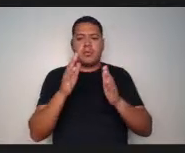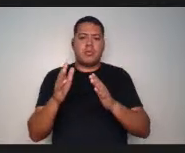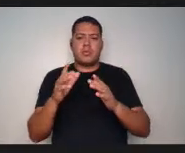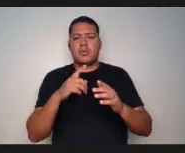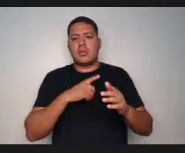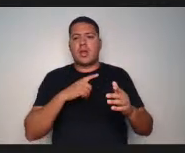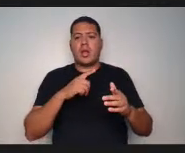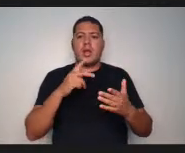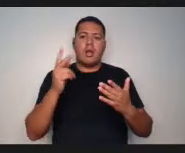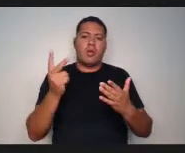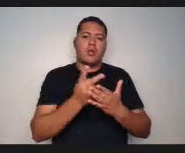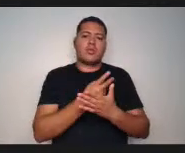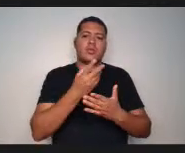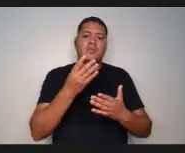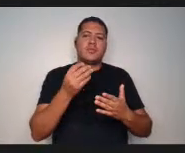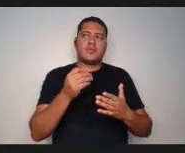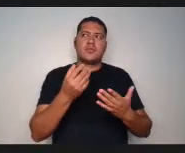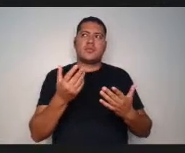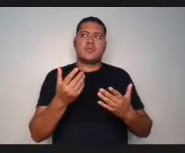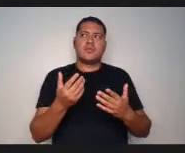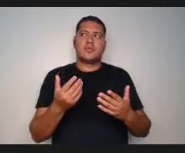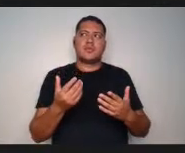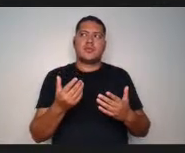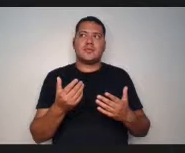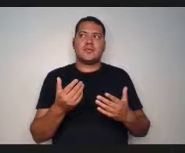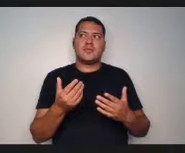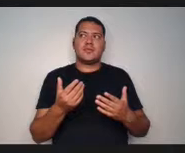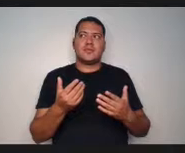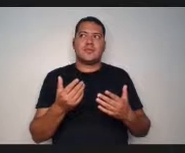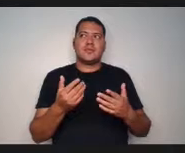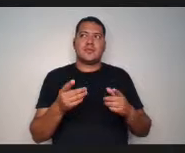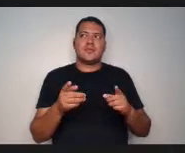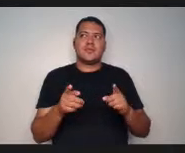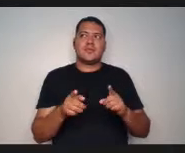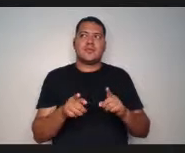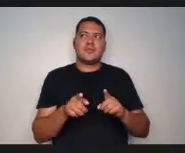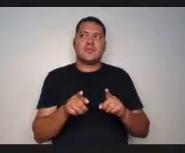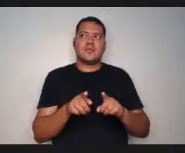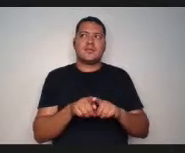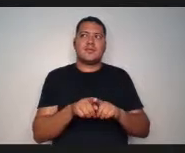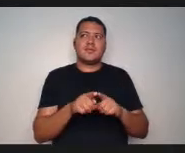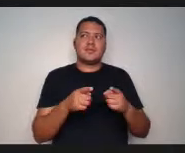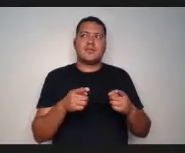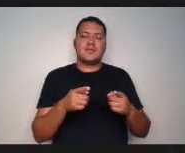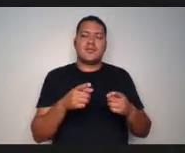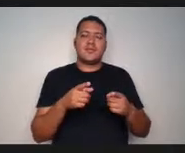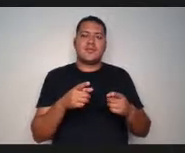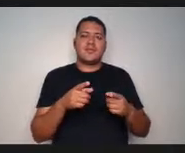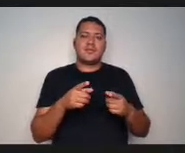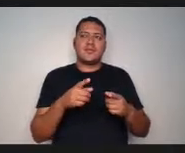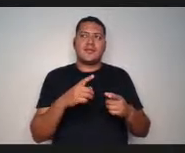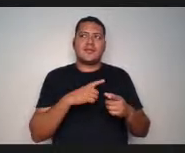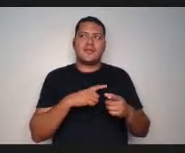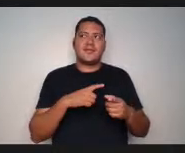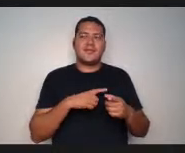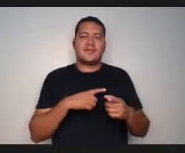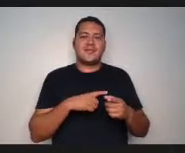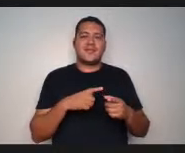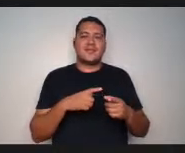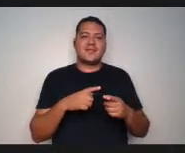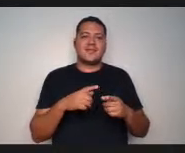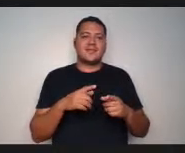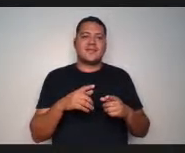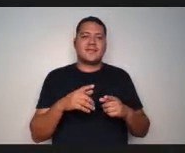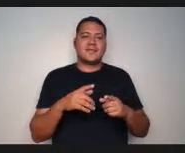can, and finding jobs or moving into situations where they can continue having the flexibility, the